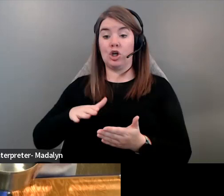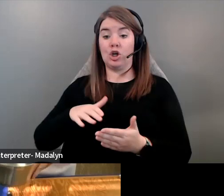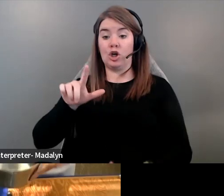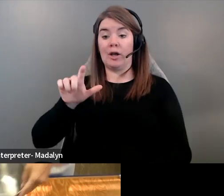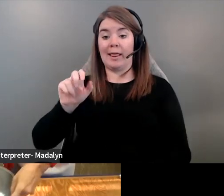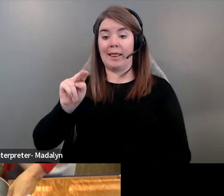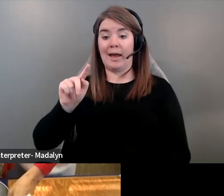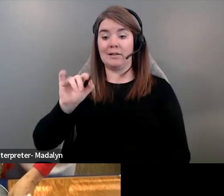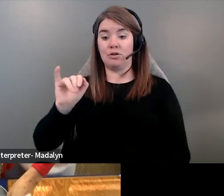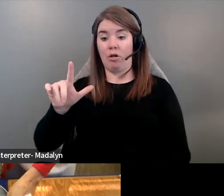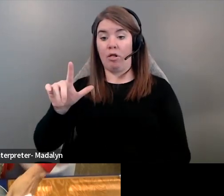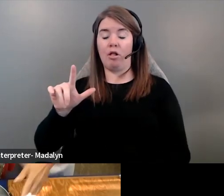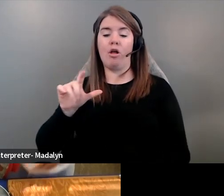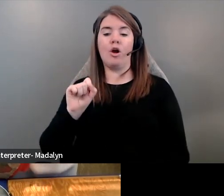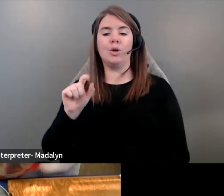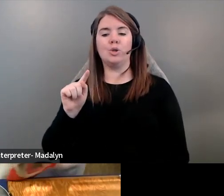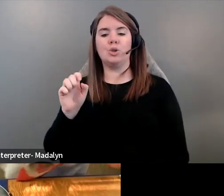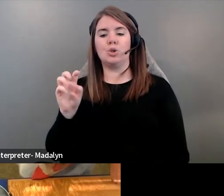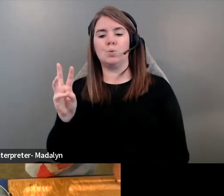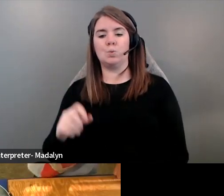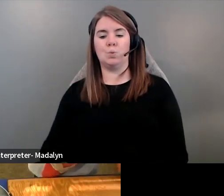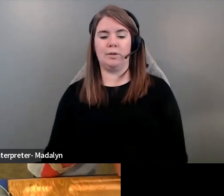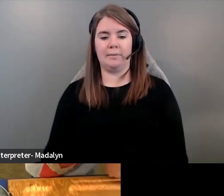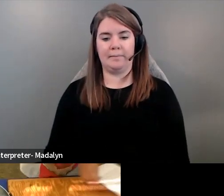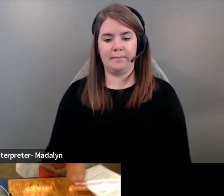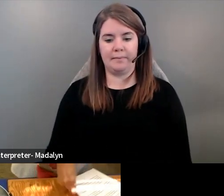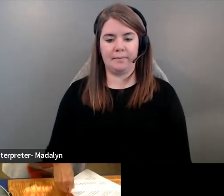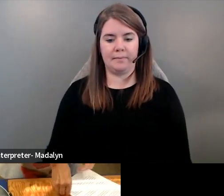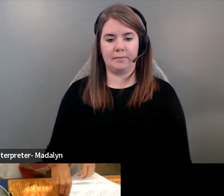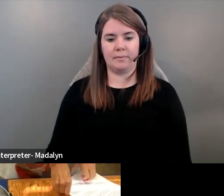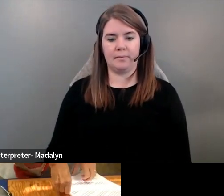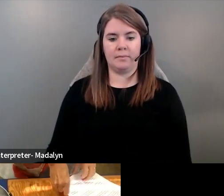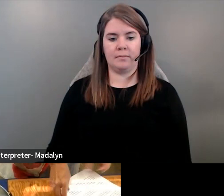that we're going to cook. The lentil stew,